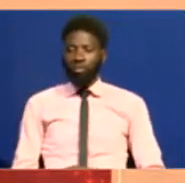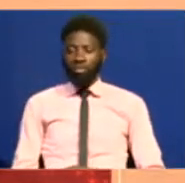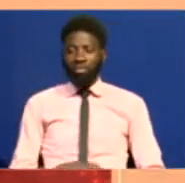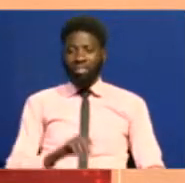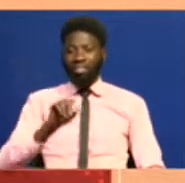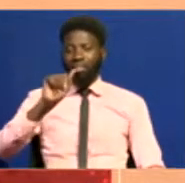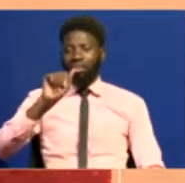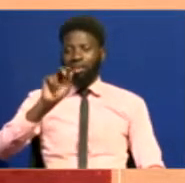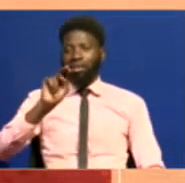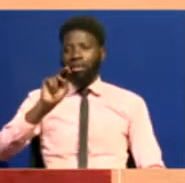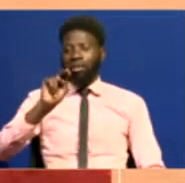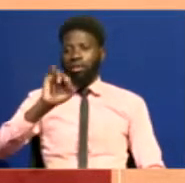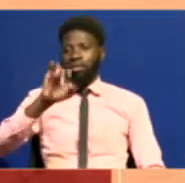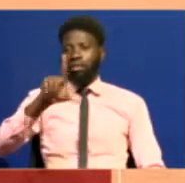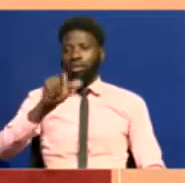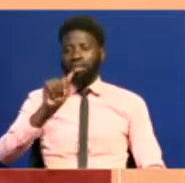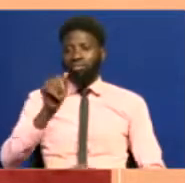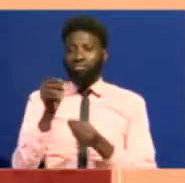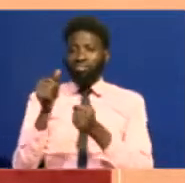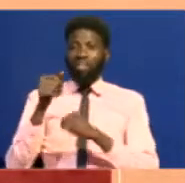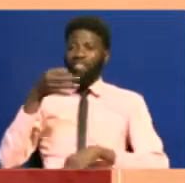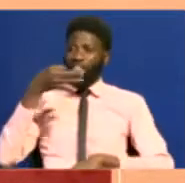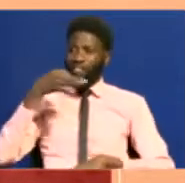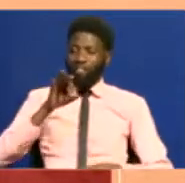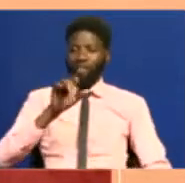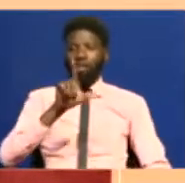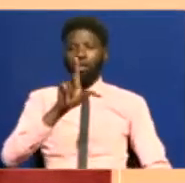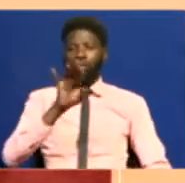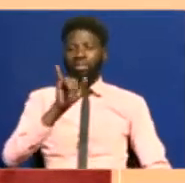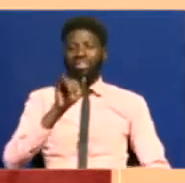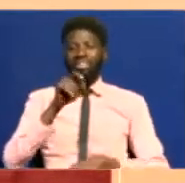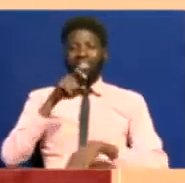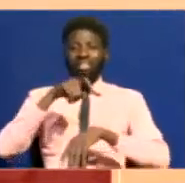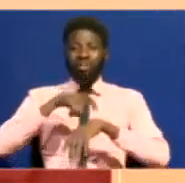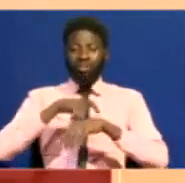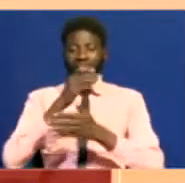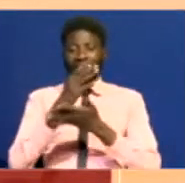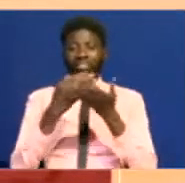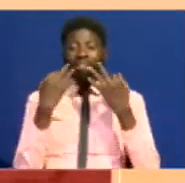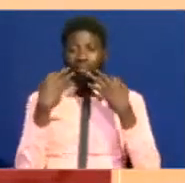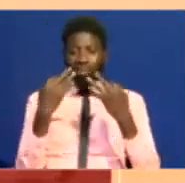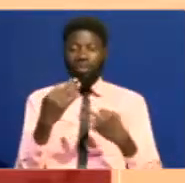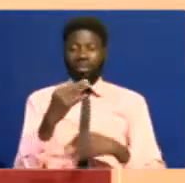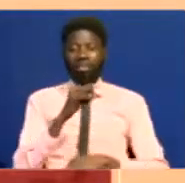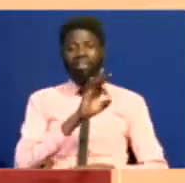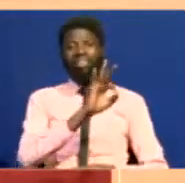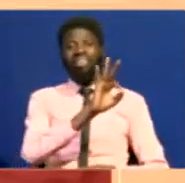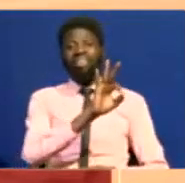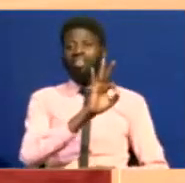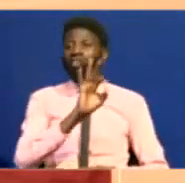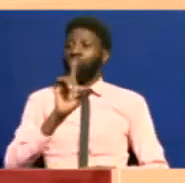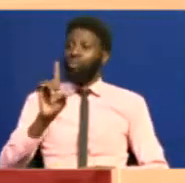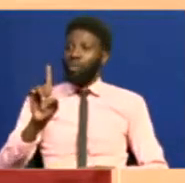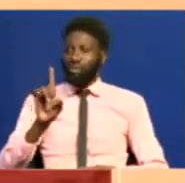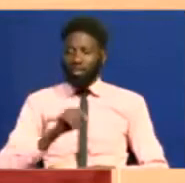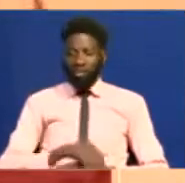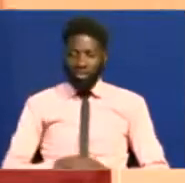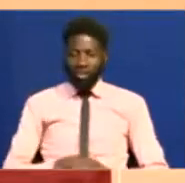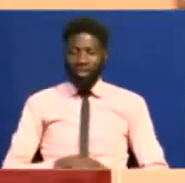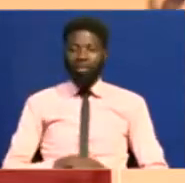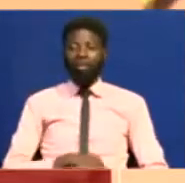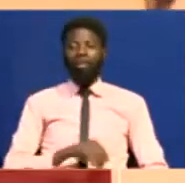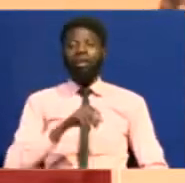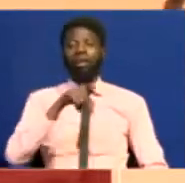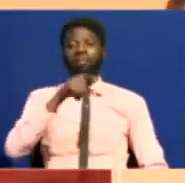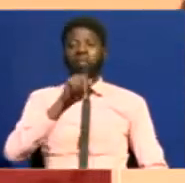Okutoyi alimshinda Mfaransa Lucy Guyentan kwenye nusu finali seti mbili kwa moja, huku Mjerumani Papadakis akimshinda Emma Lene